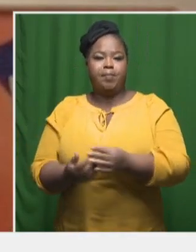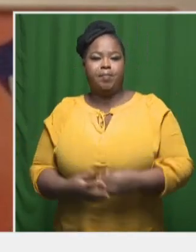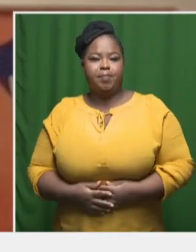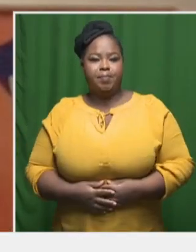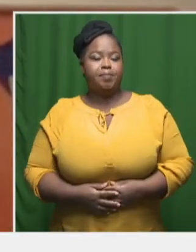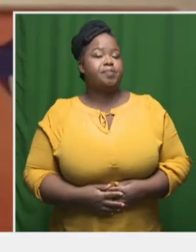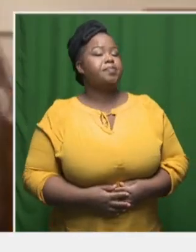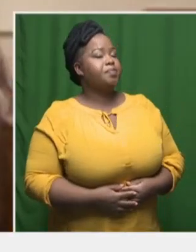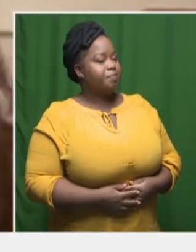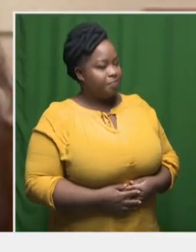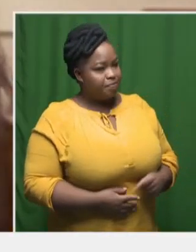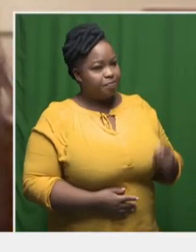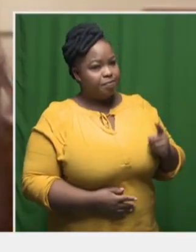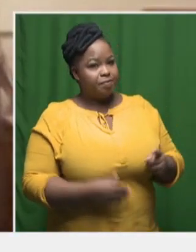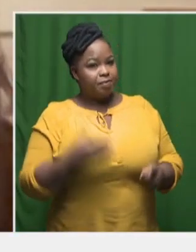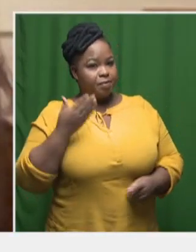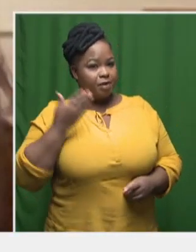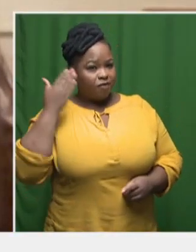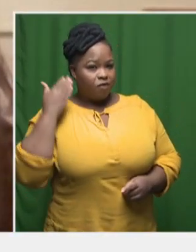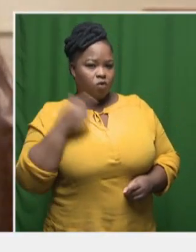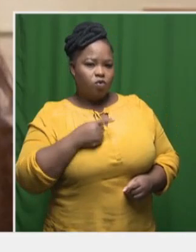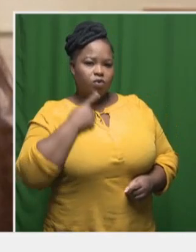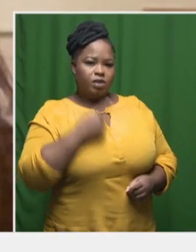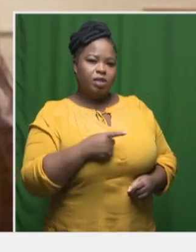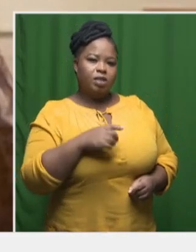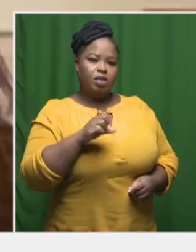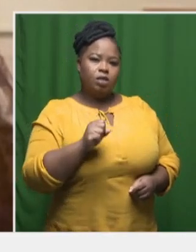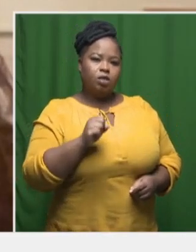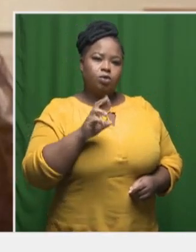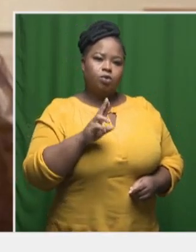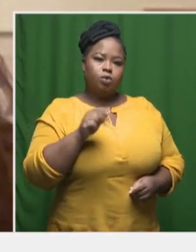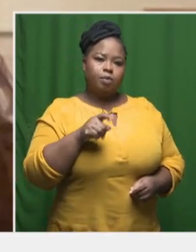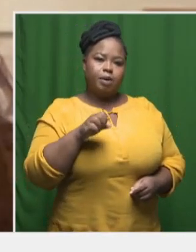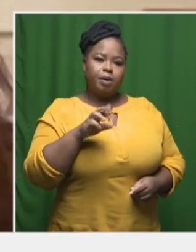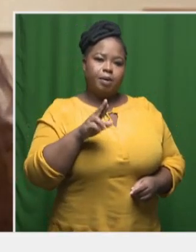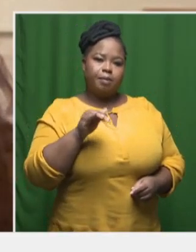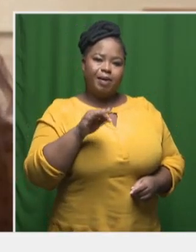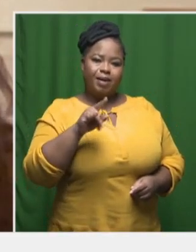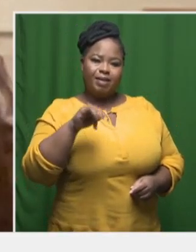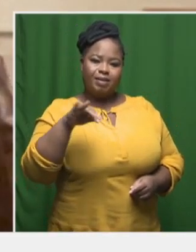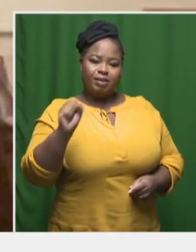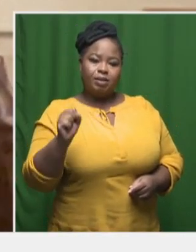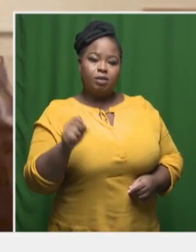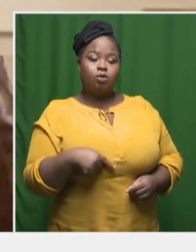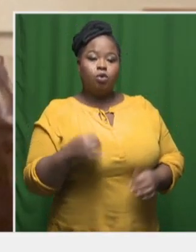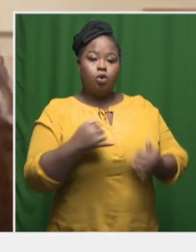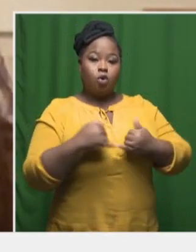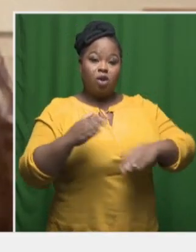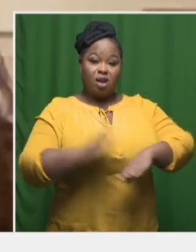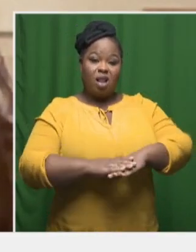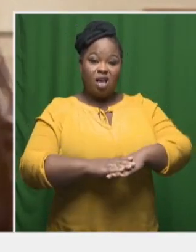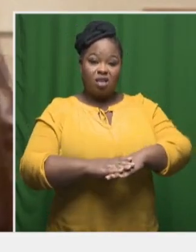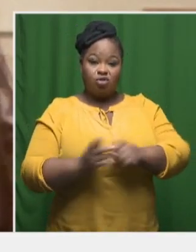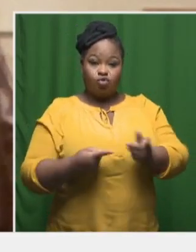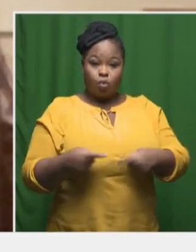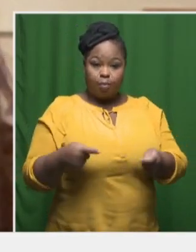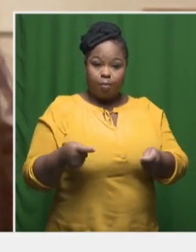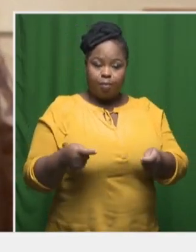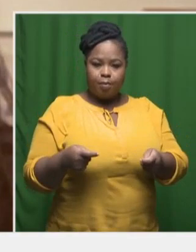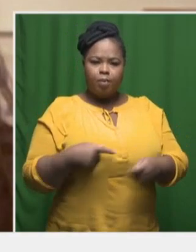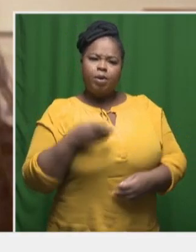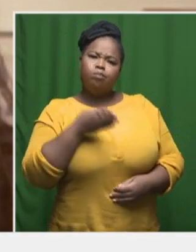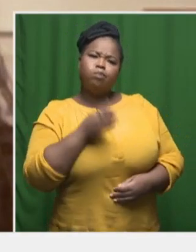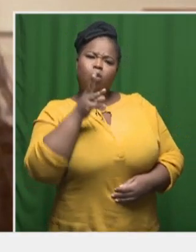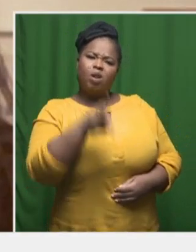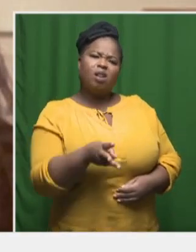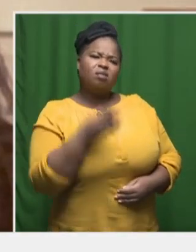a little bit on this earlier, that Superbalist is bringing, a virtual store to life. Tell us more about that. Unpack that